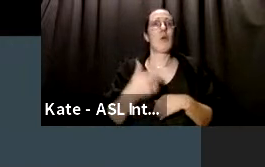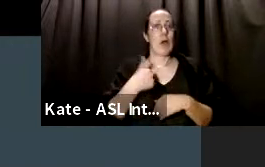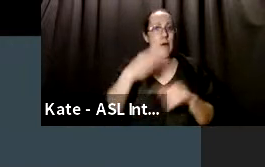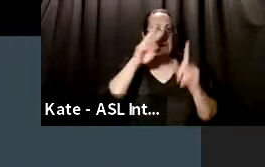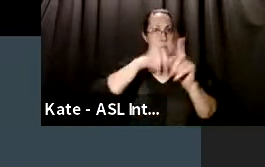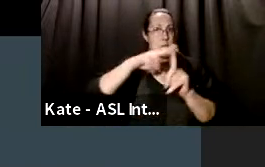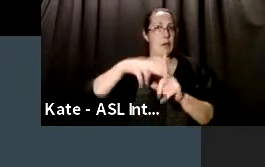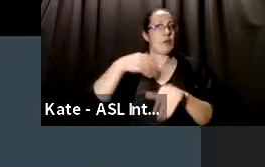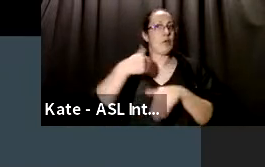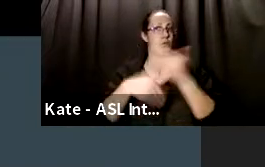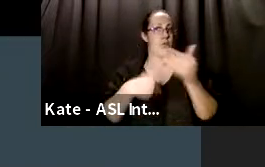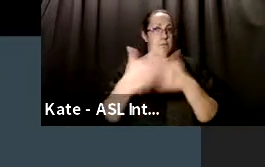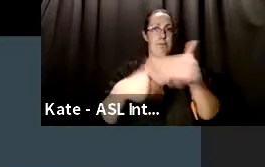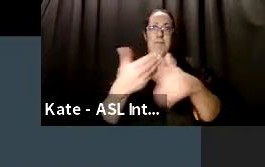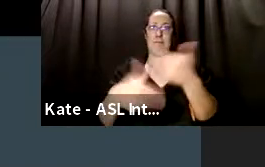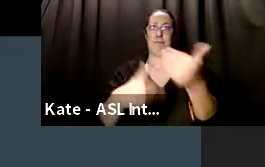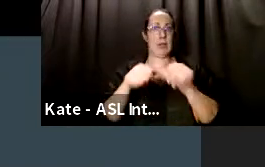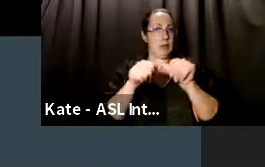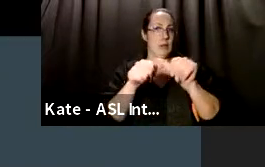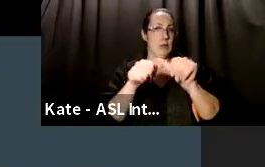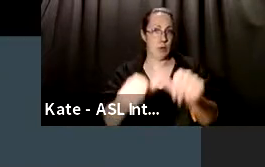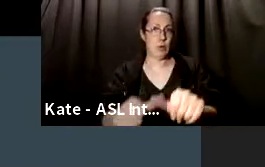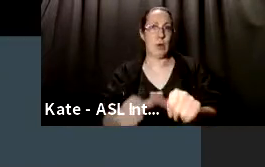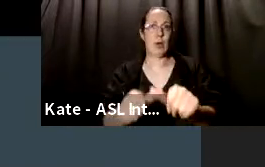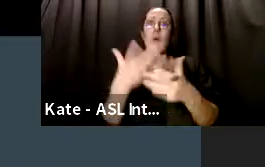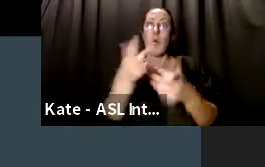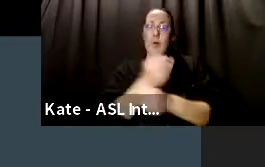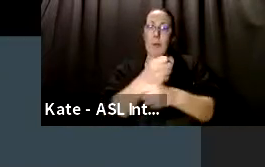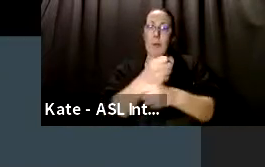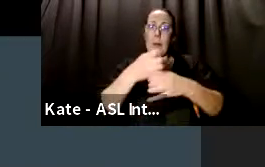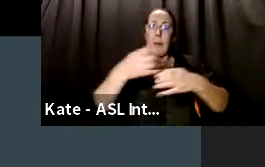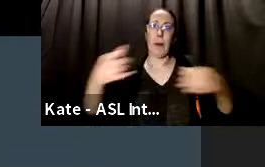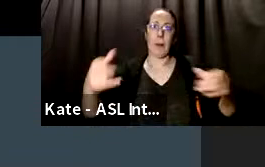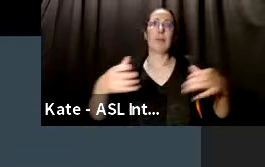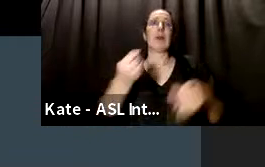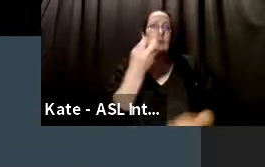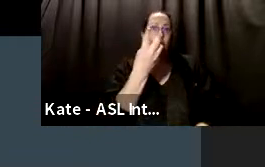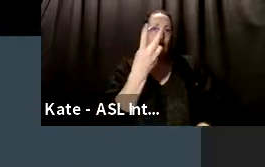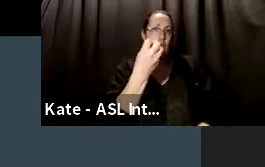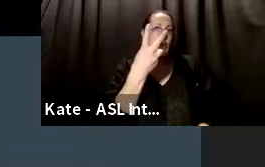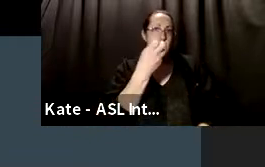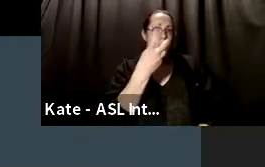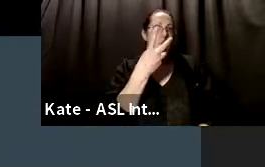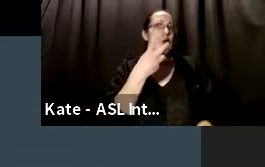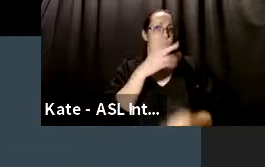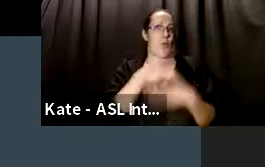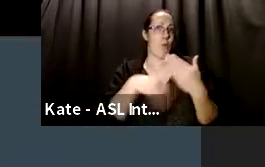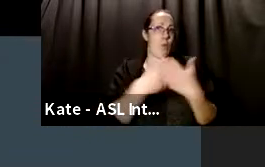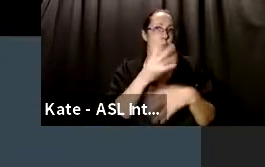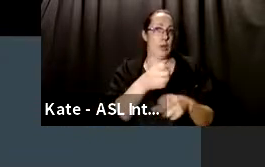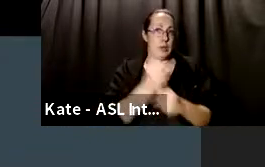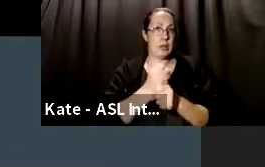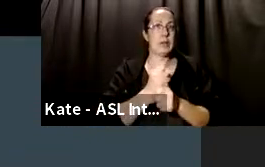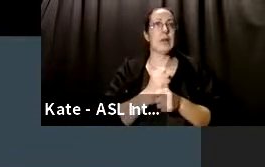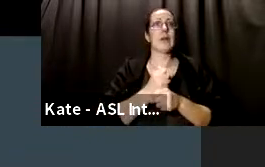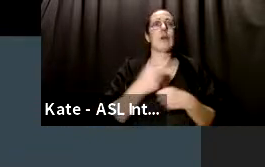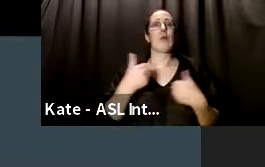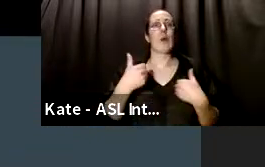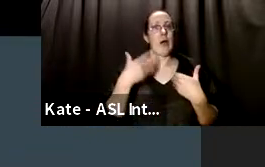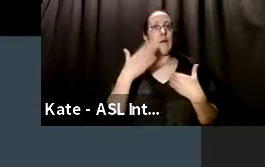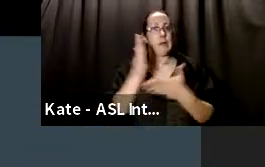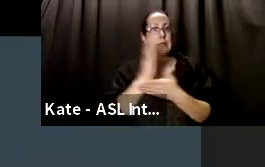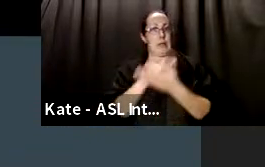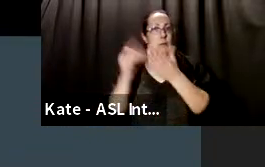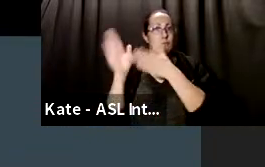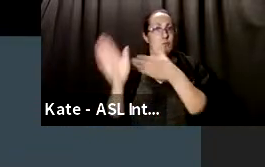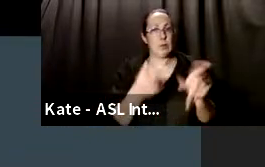application going on to build out the cohort to the 12 that we want to have throughout the year, employing some innovative recruitment strategies from